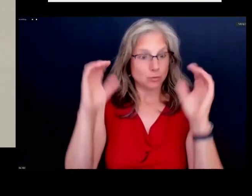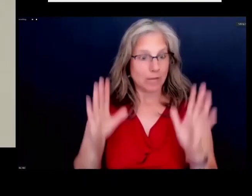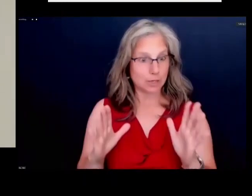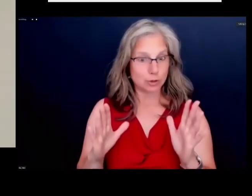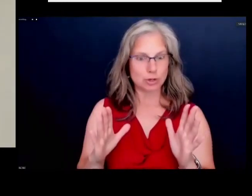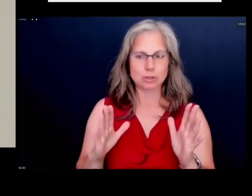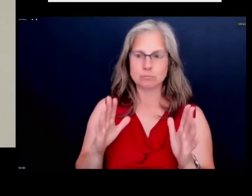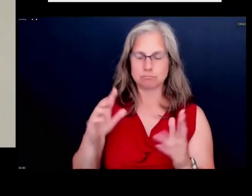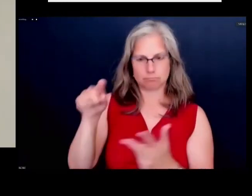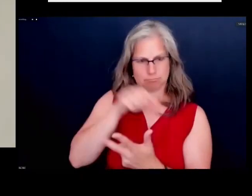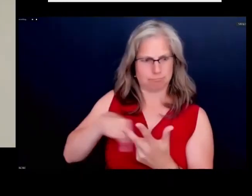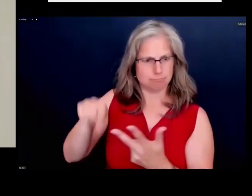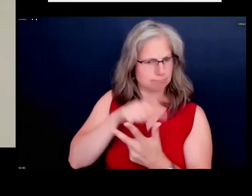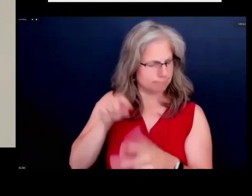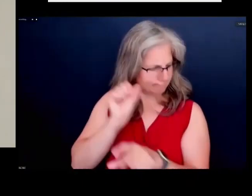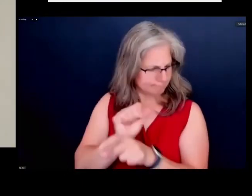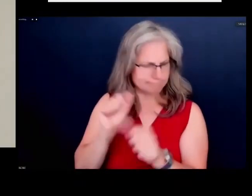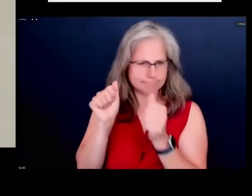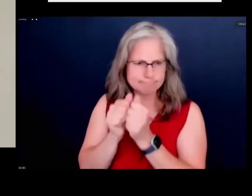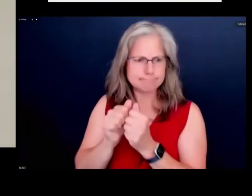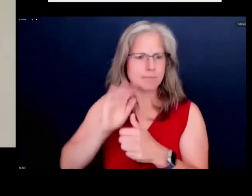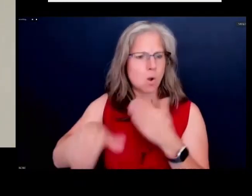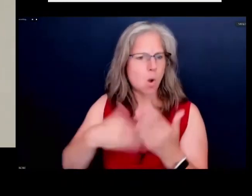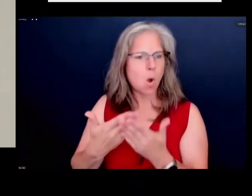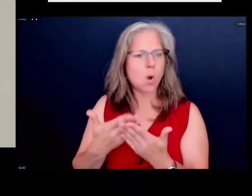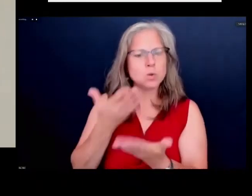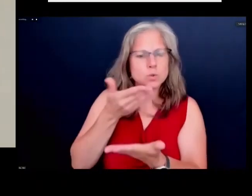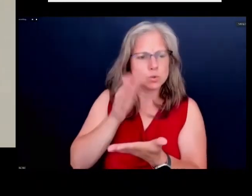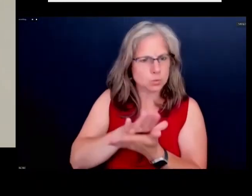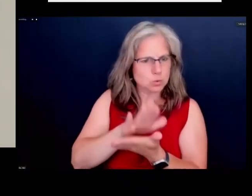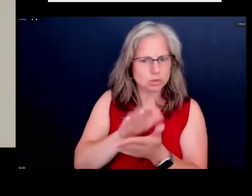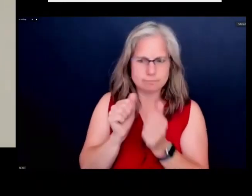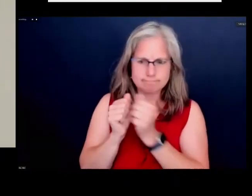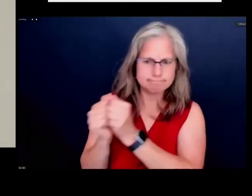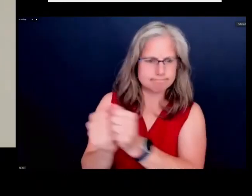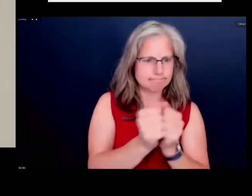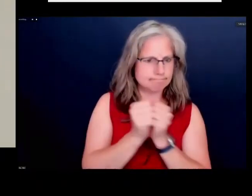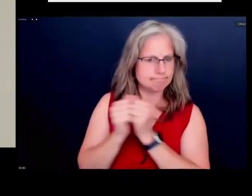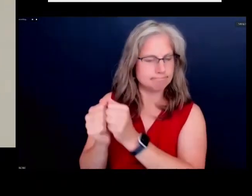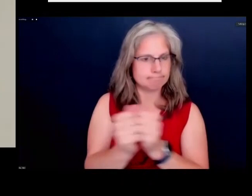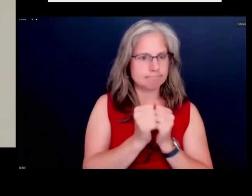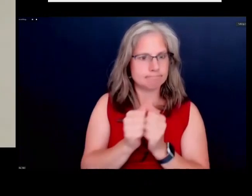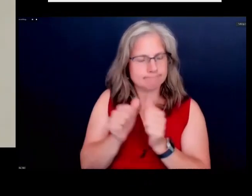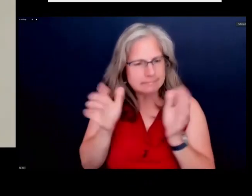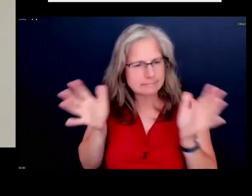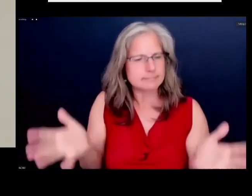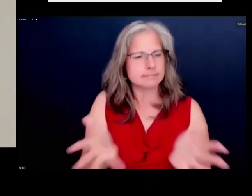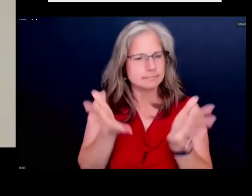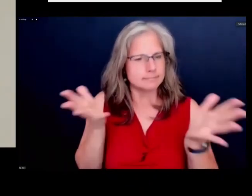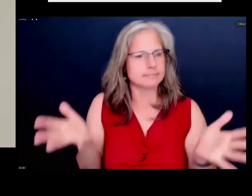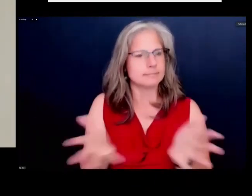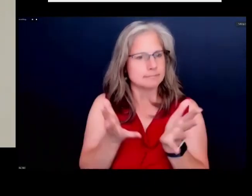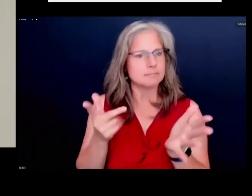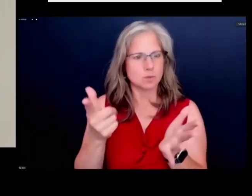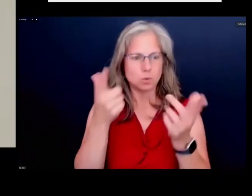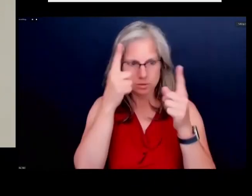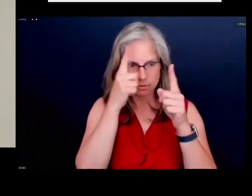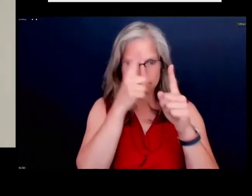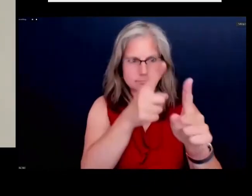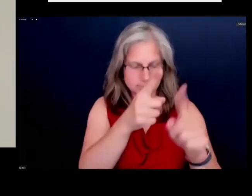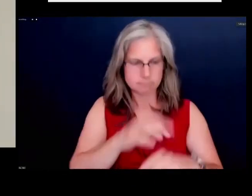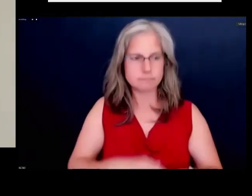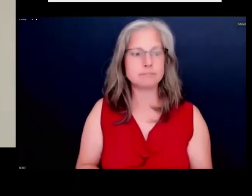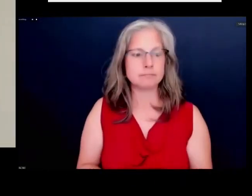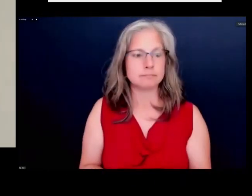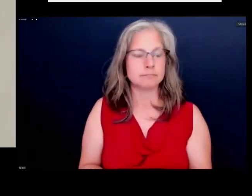who are exclusively working with our schools and promoting these efforts as